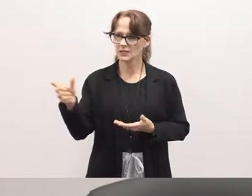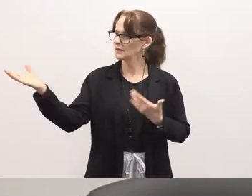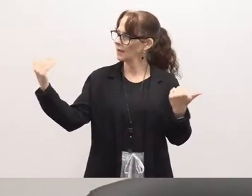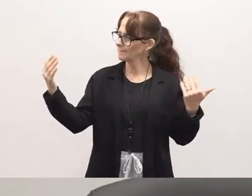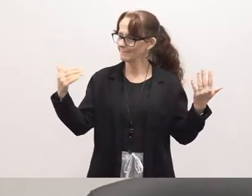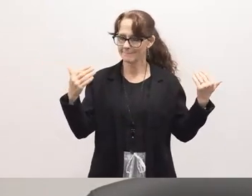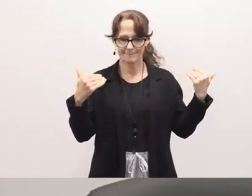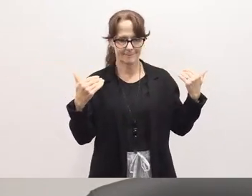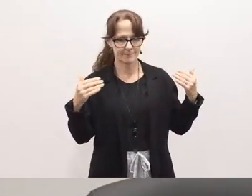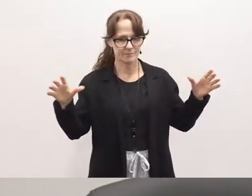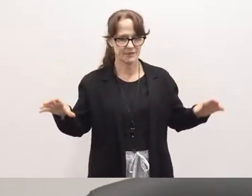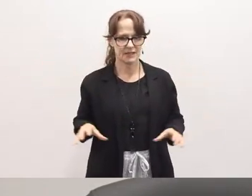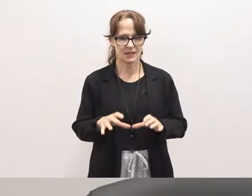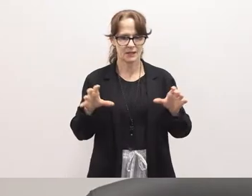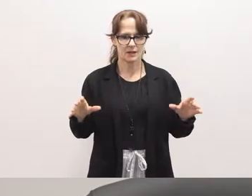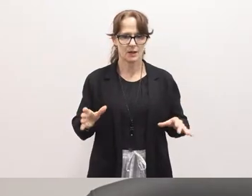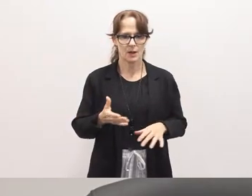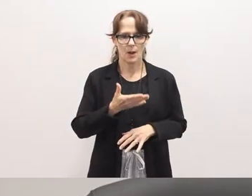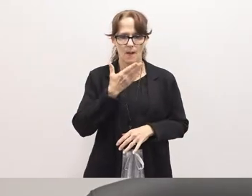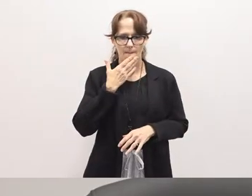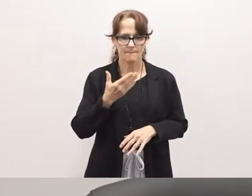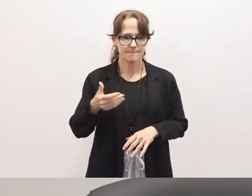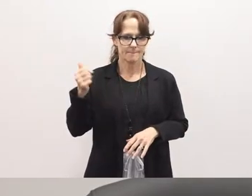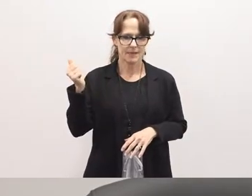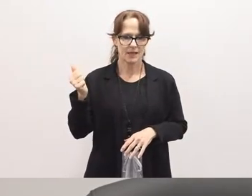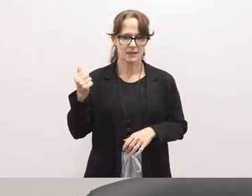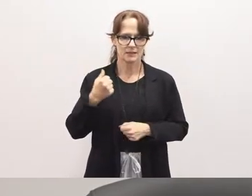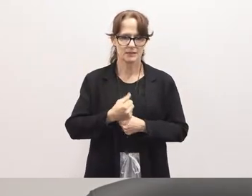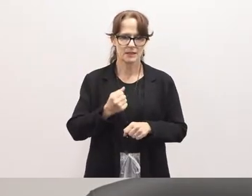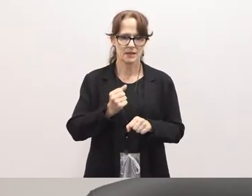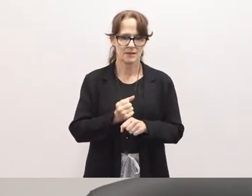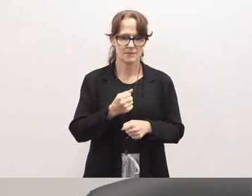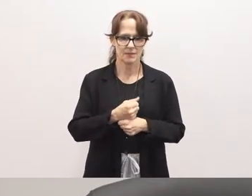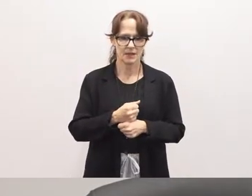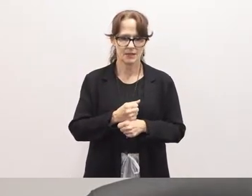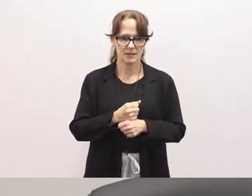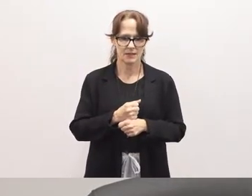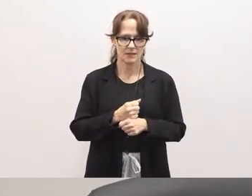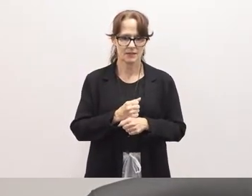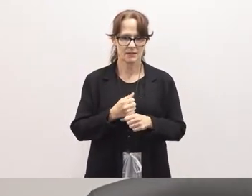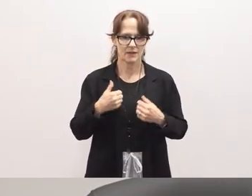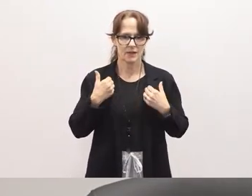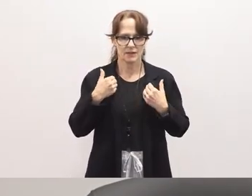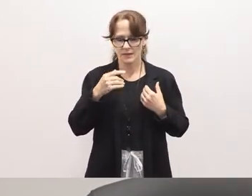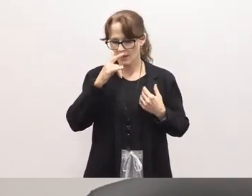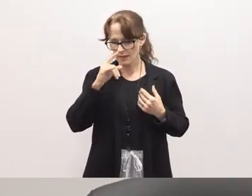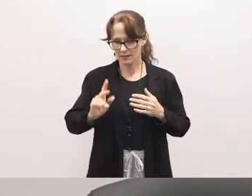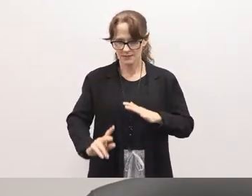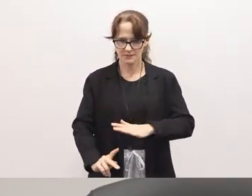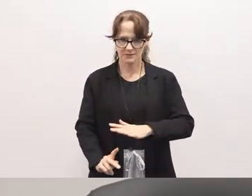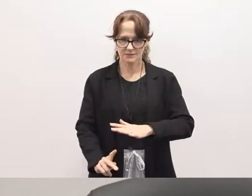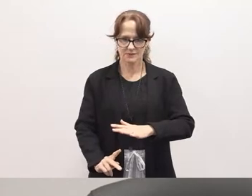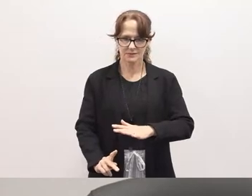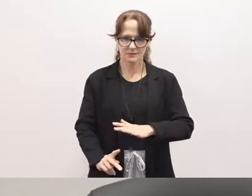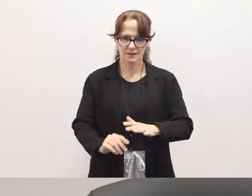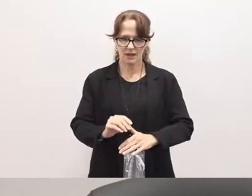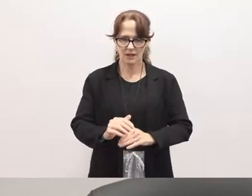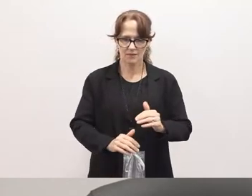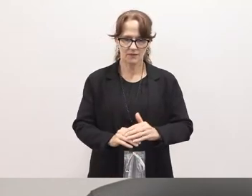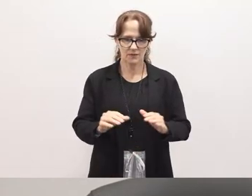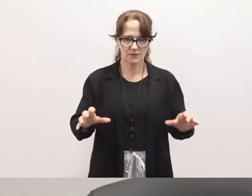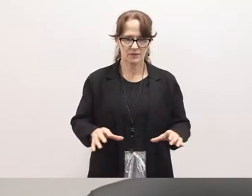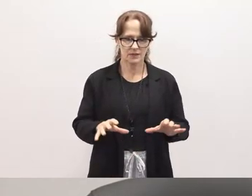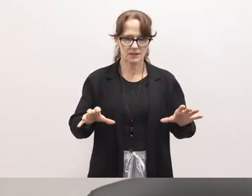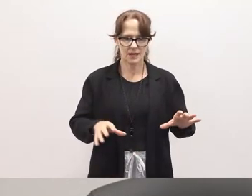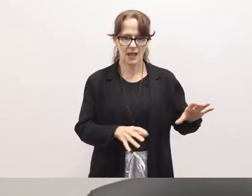did her best to make those little kinders feel comfortable, and she did